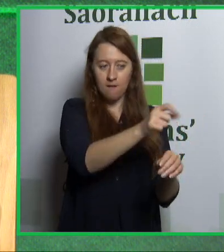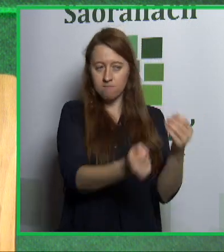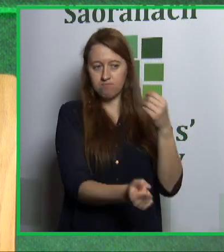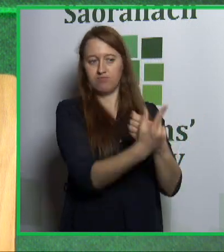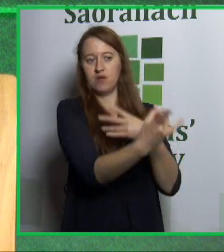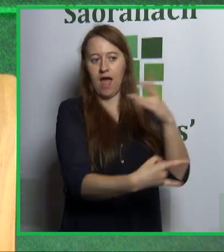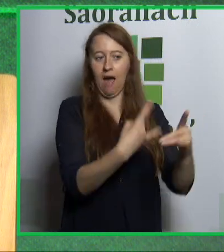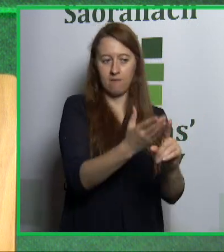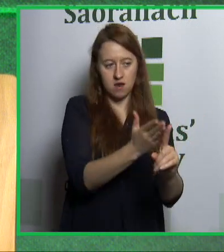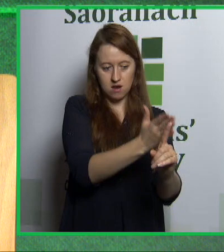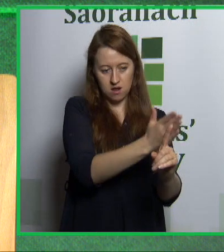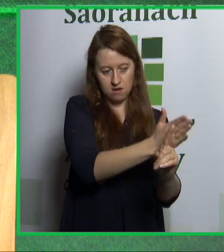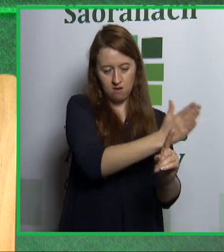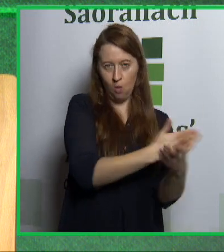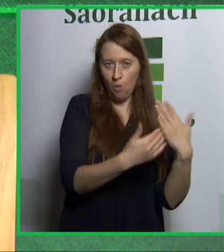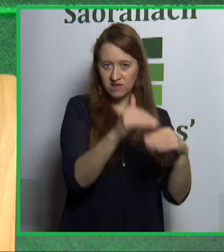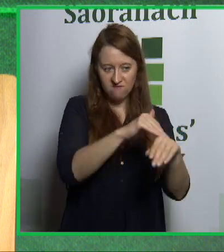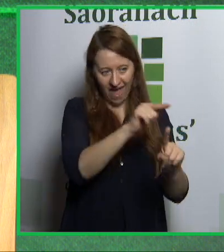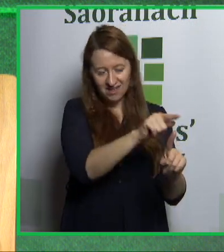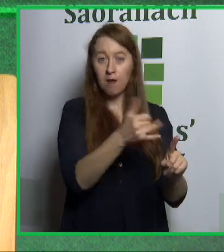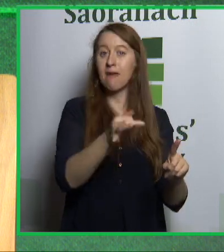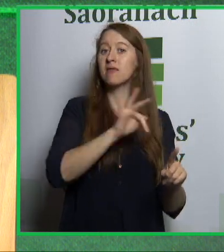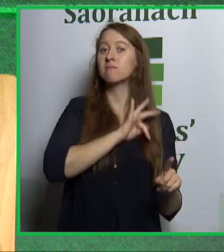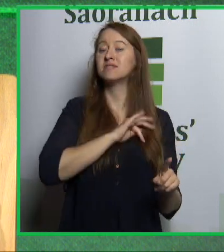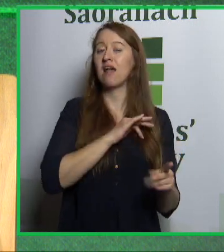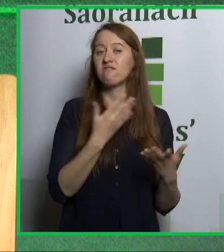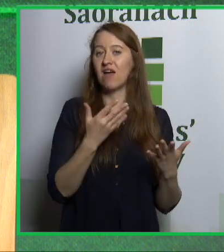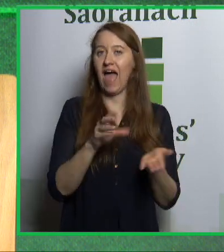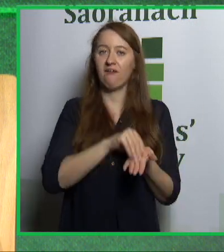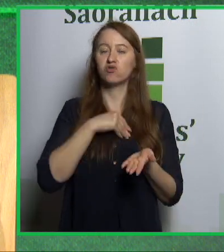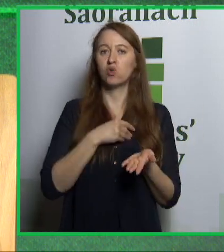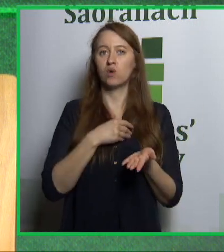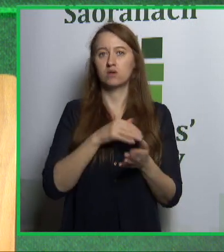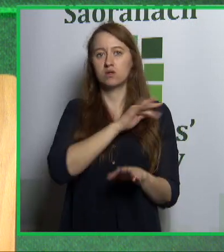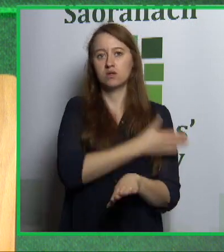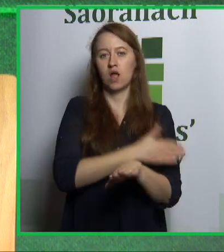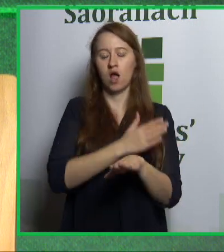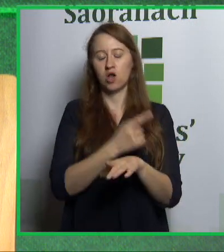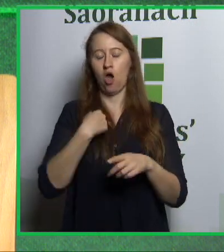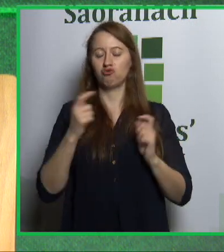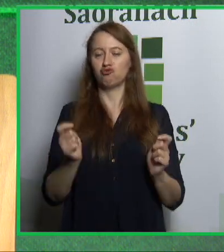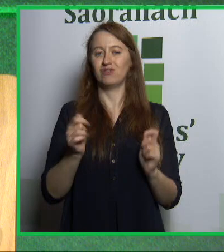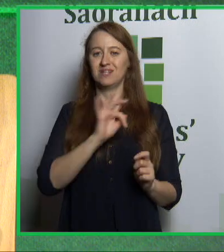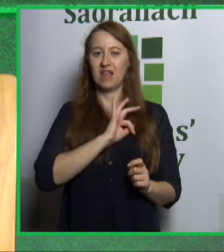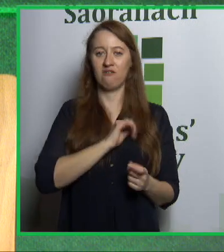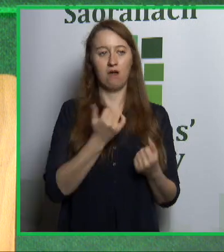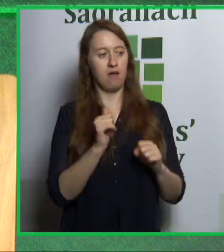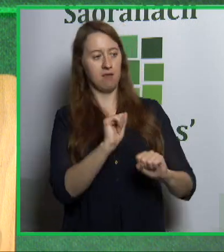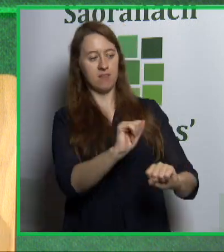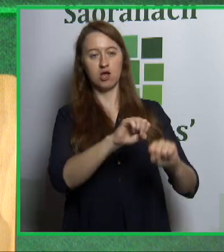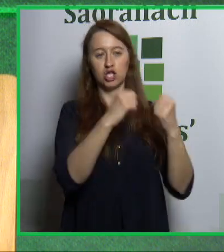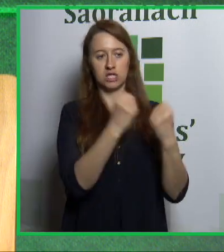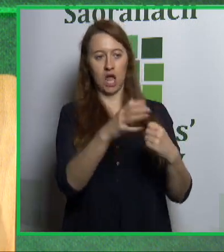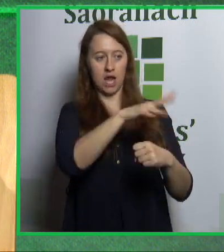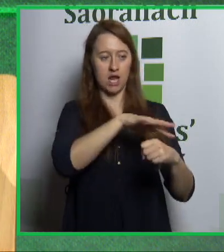to be in high risk in situations like homeless accommodation on the streets, like they're the underbelly of